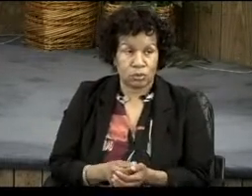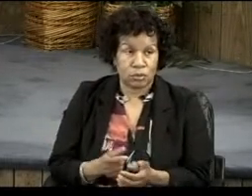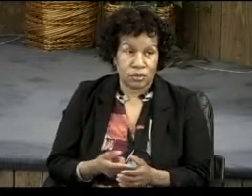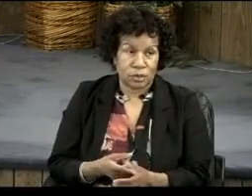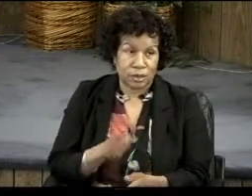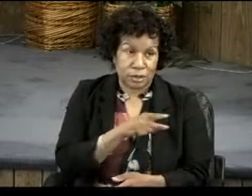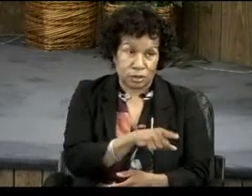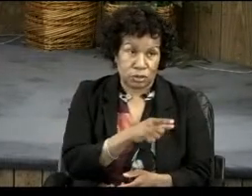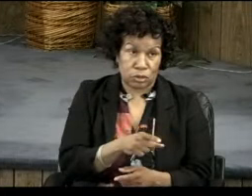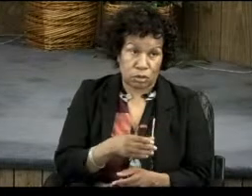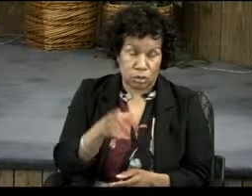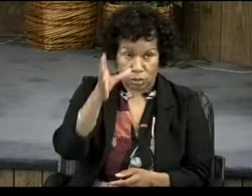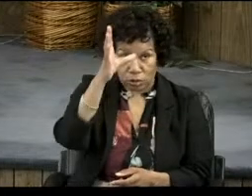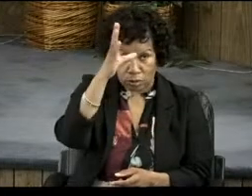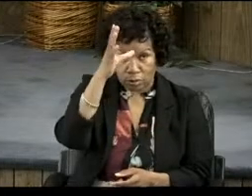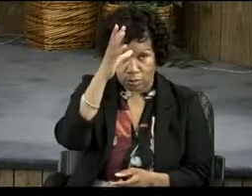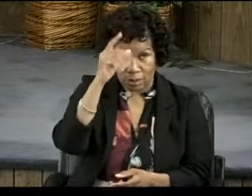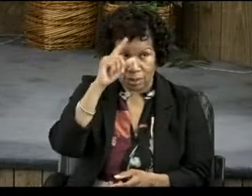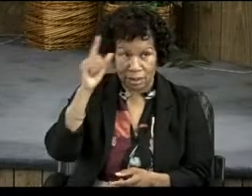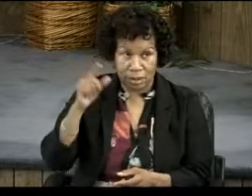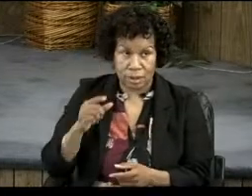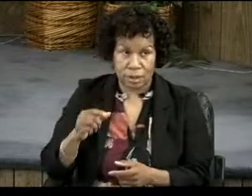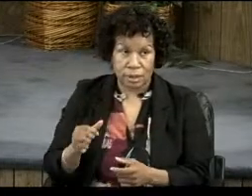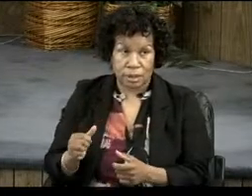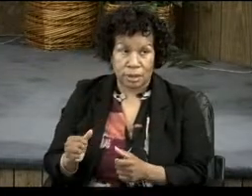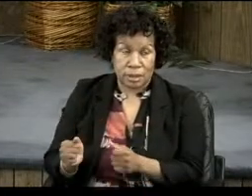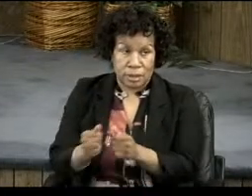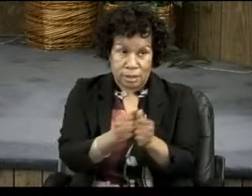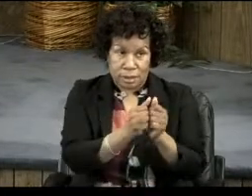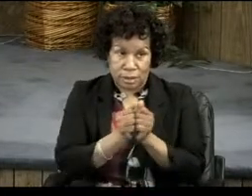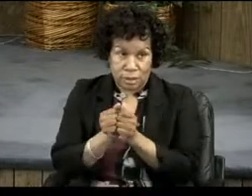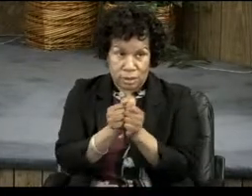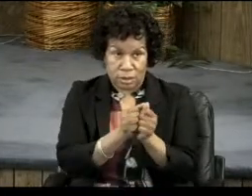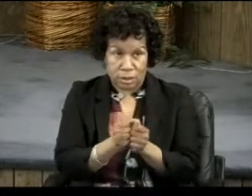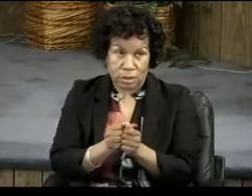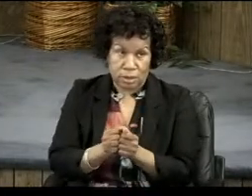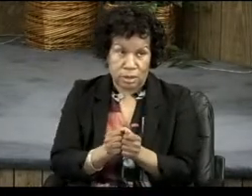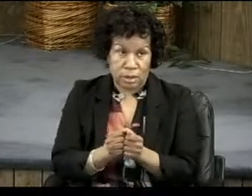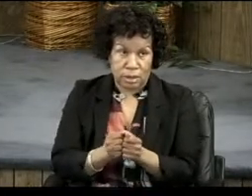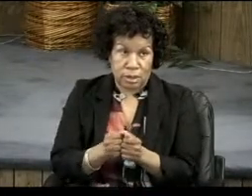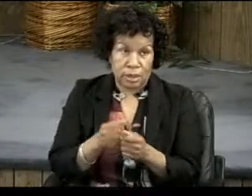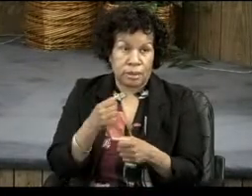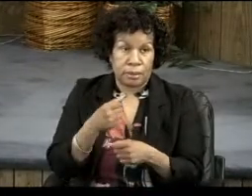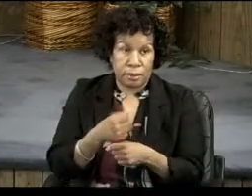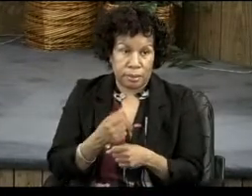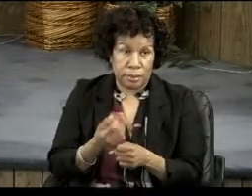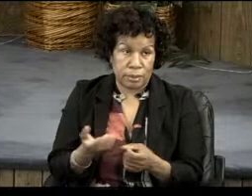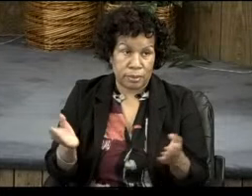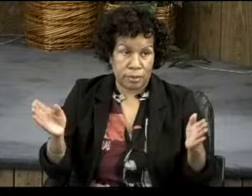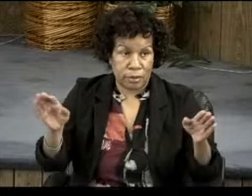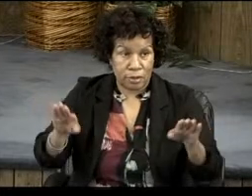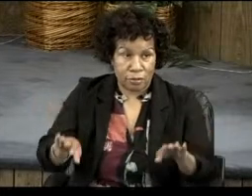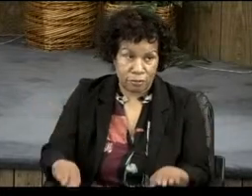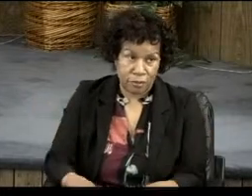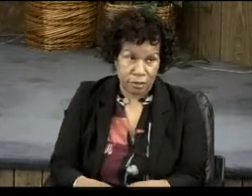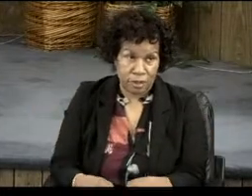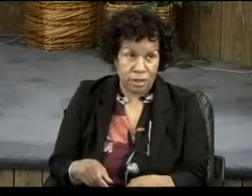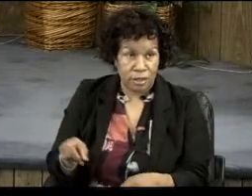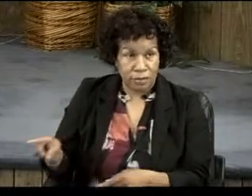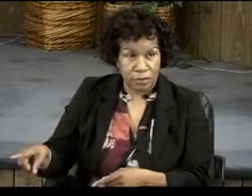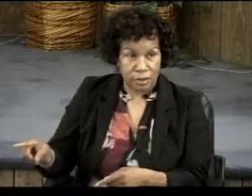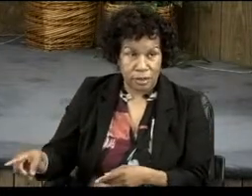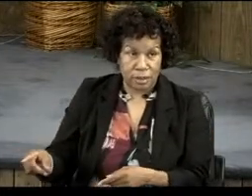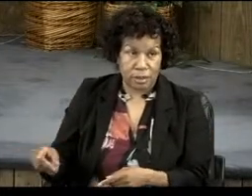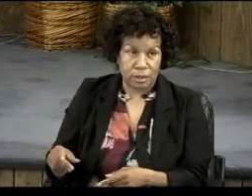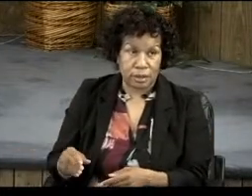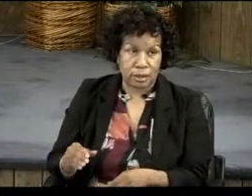Saul and the men of Israel were gathered together and pitched by the valley of Elah and set